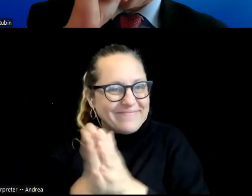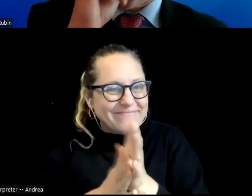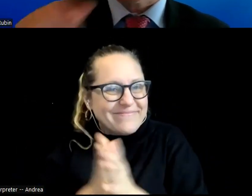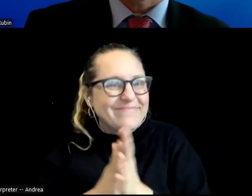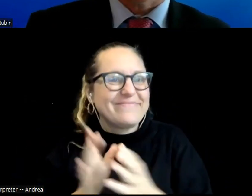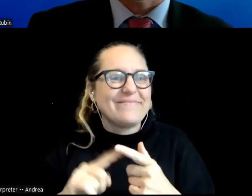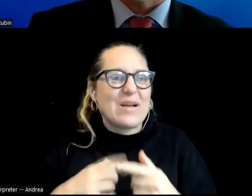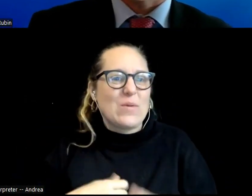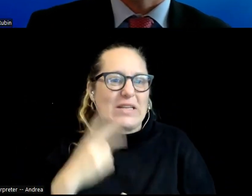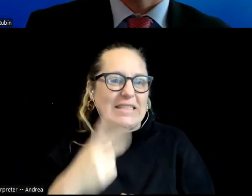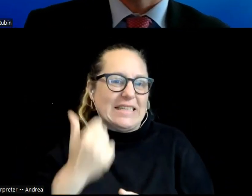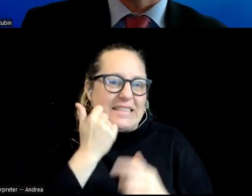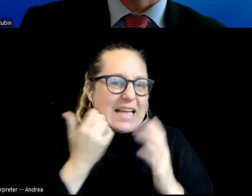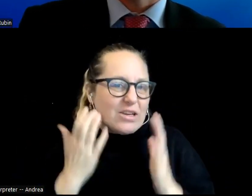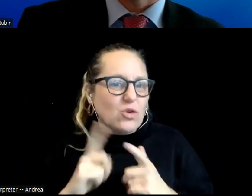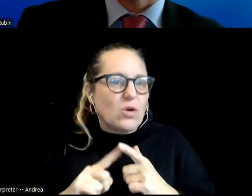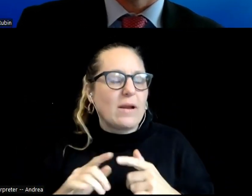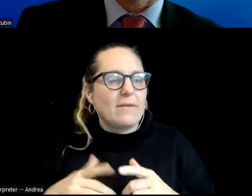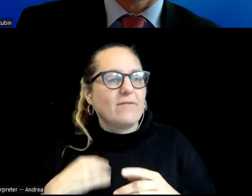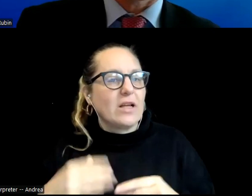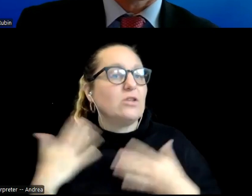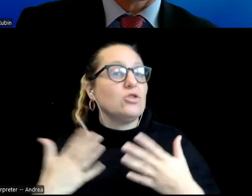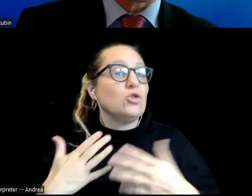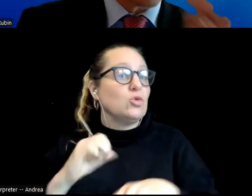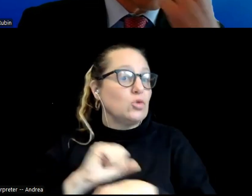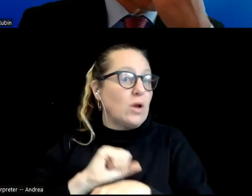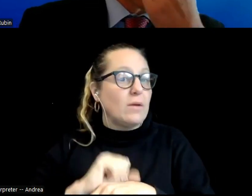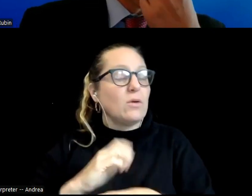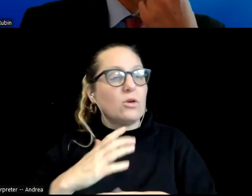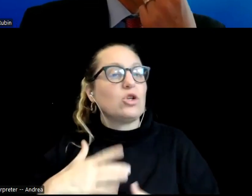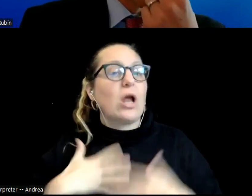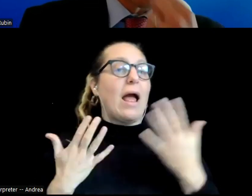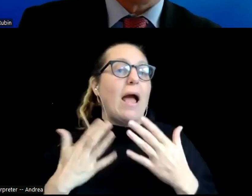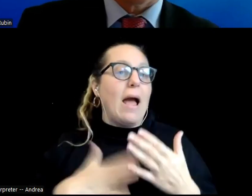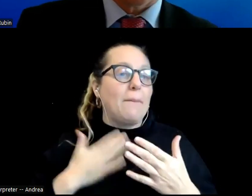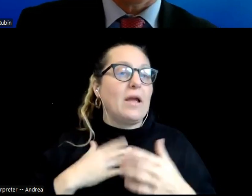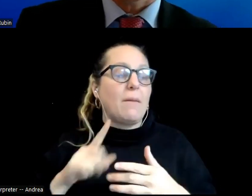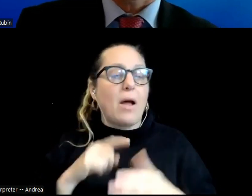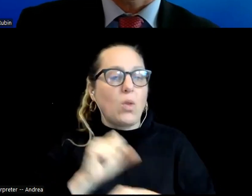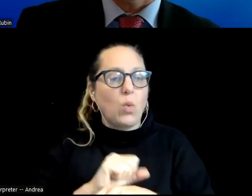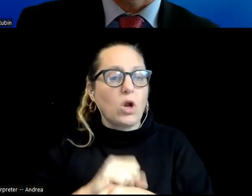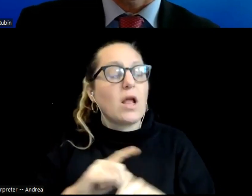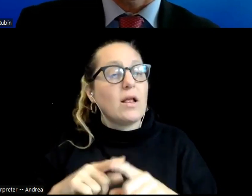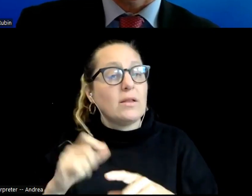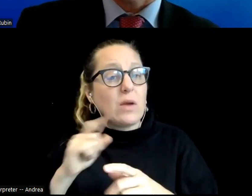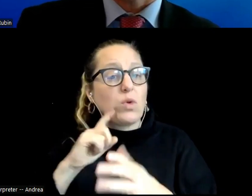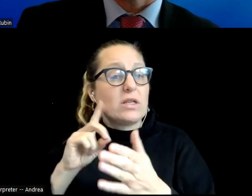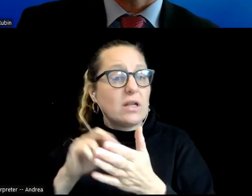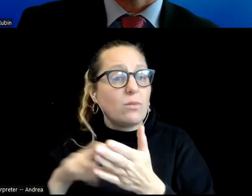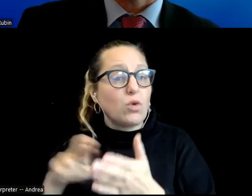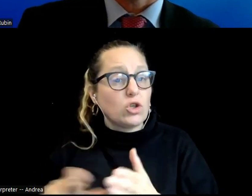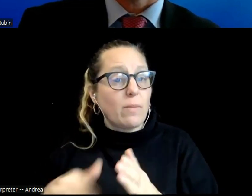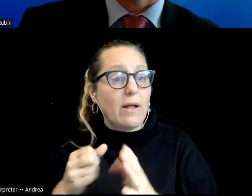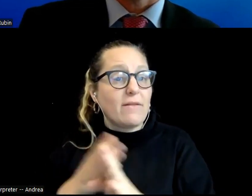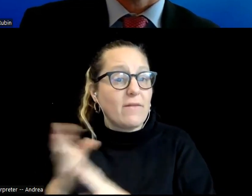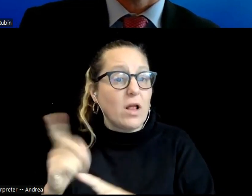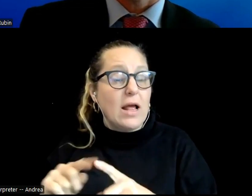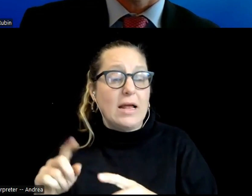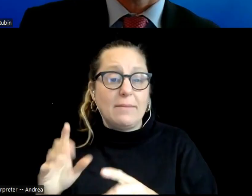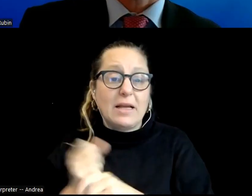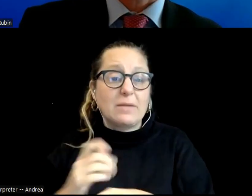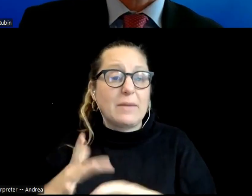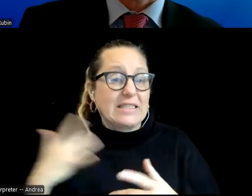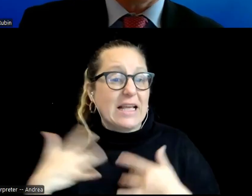that dentistry brings them joy, that they have done some research about the field, and it makes them excited to even be in the